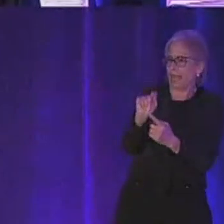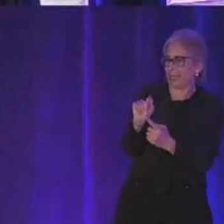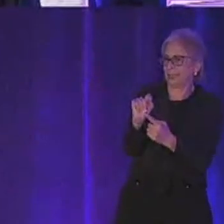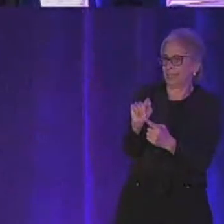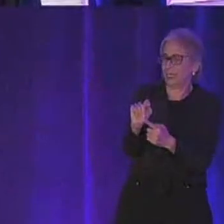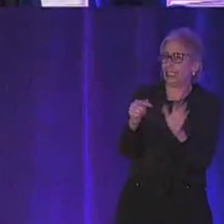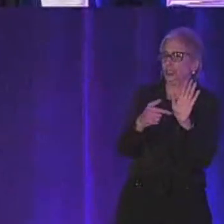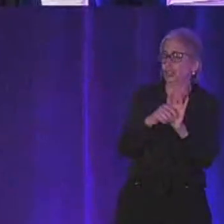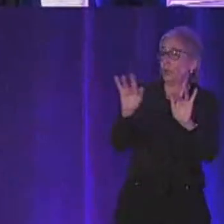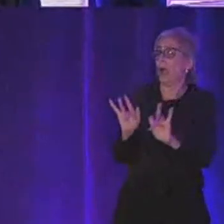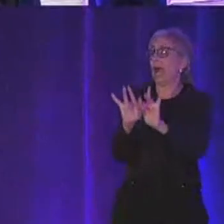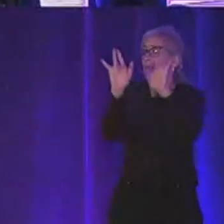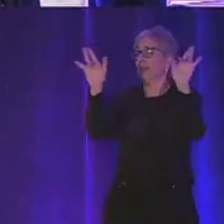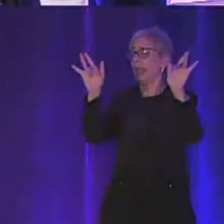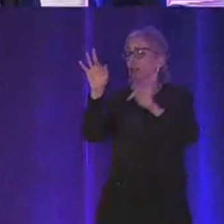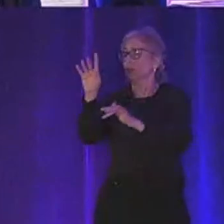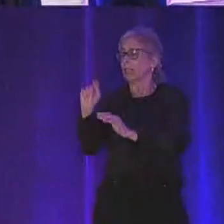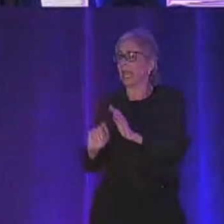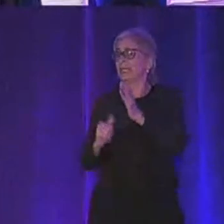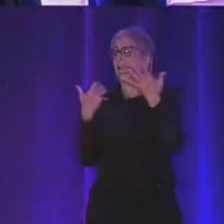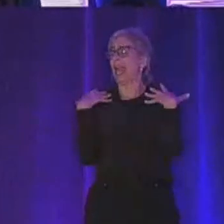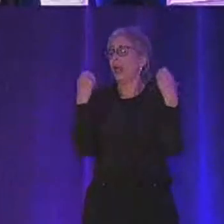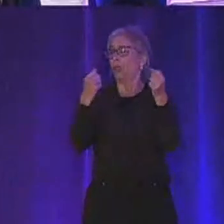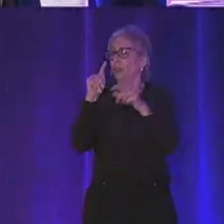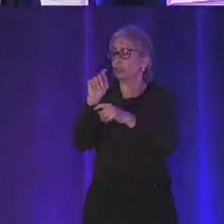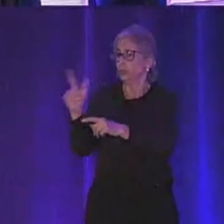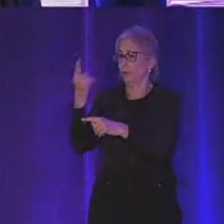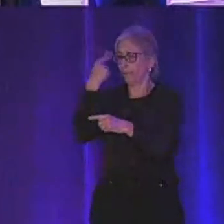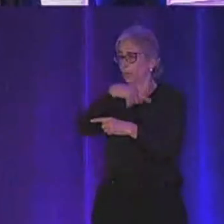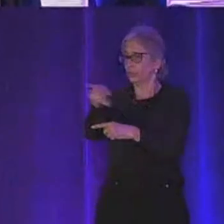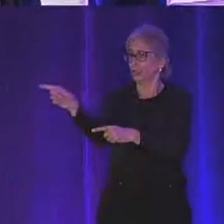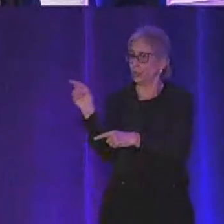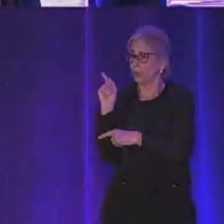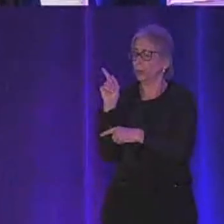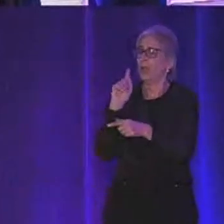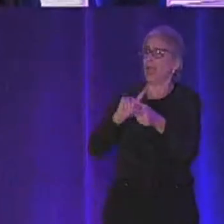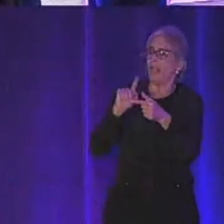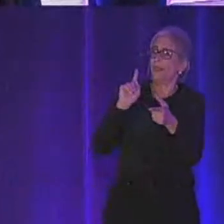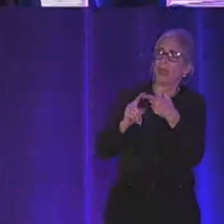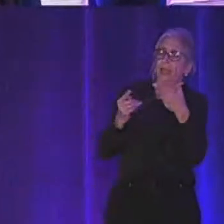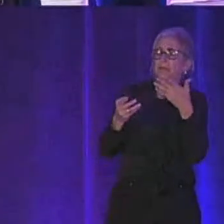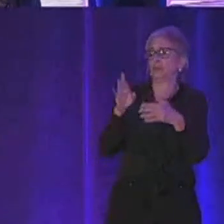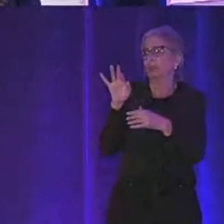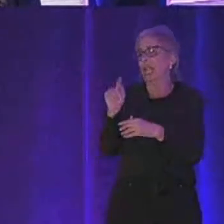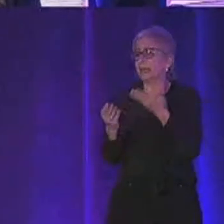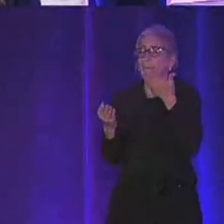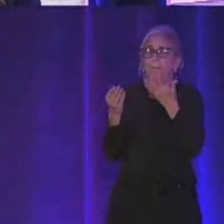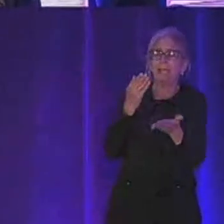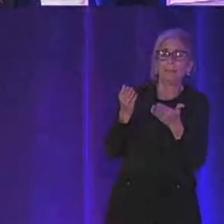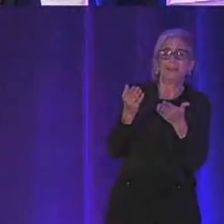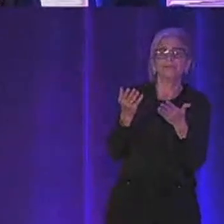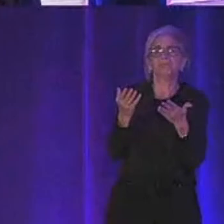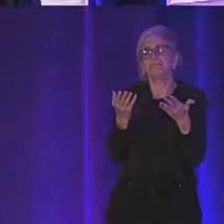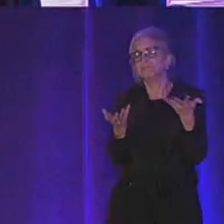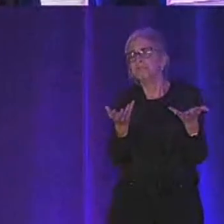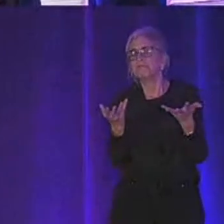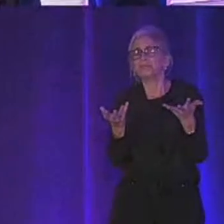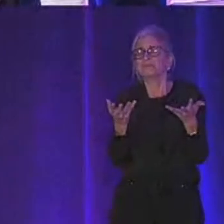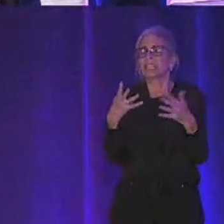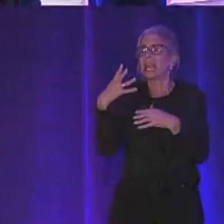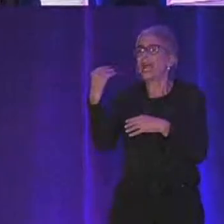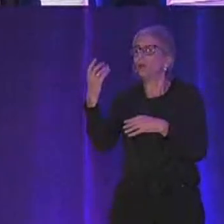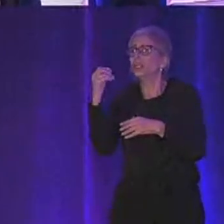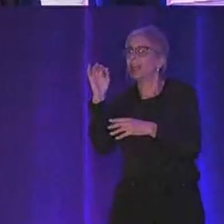highlight React as a developer help tool for you. And then we'll talk about some ways React has maybe gotten a little bit outside